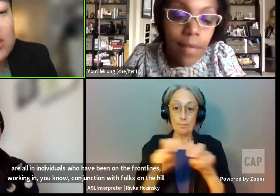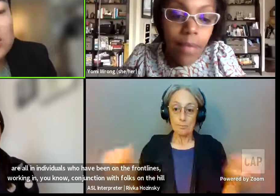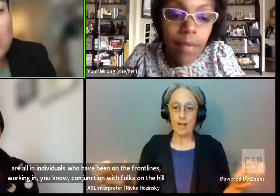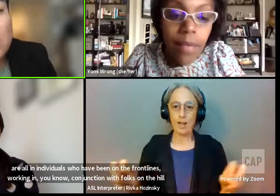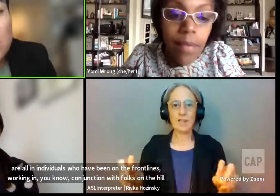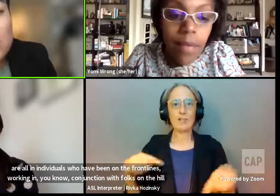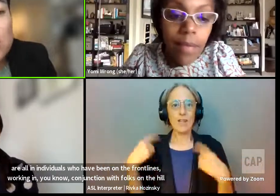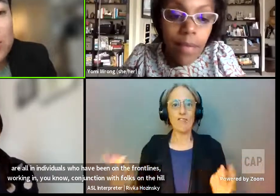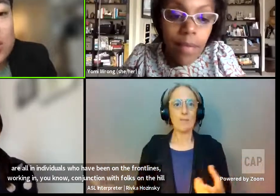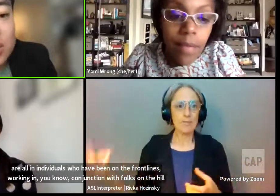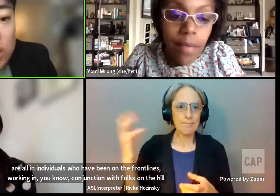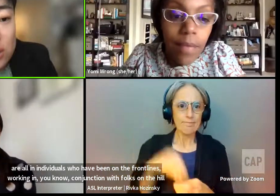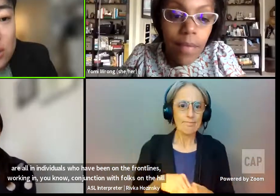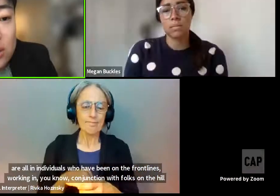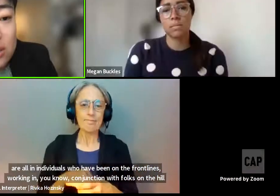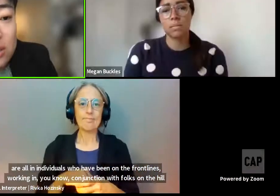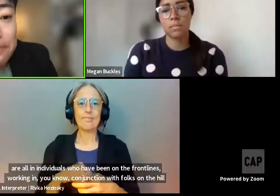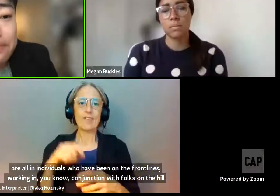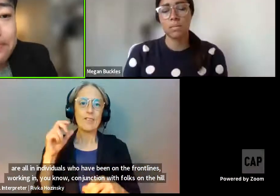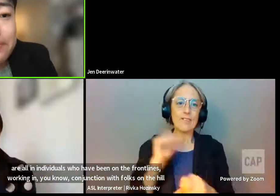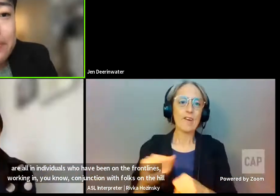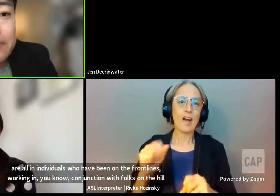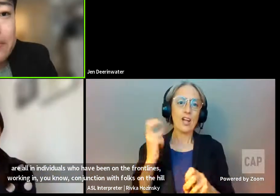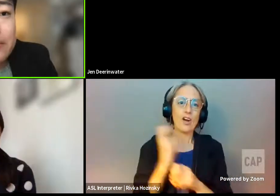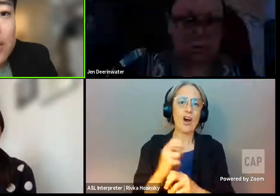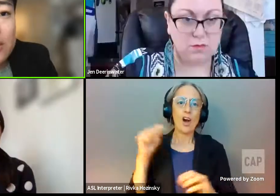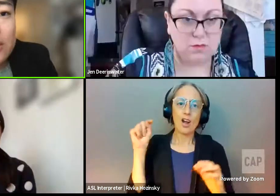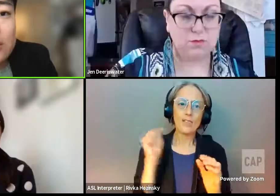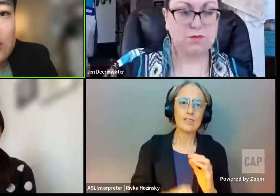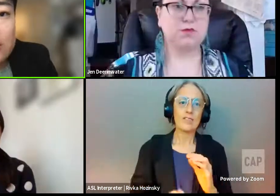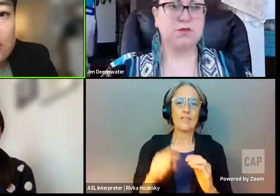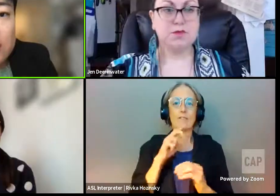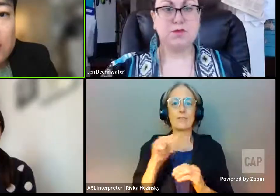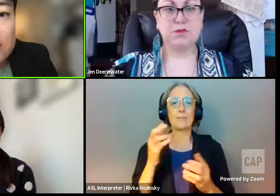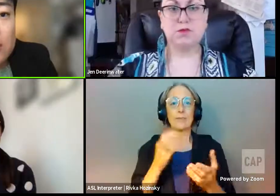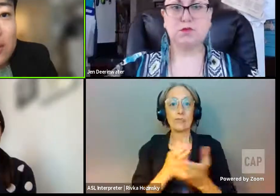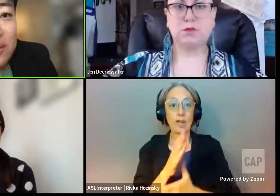disability rights and disability justice.